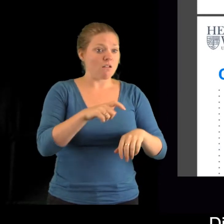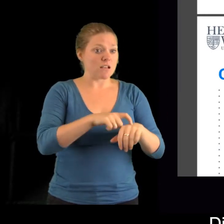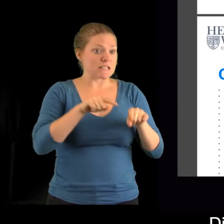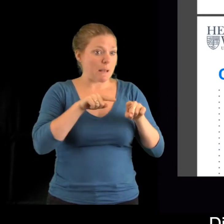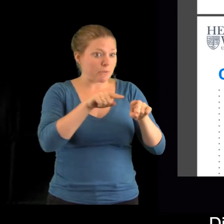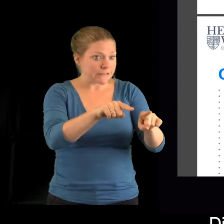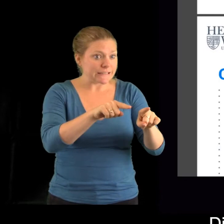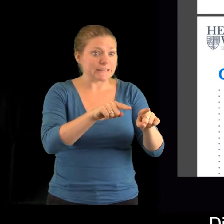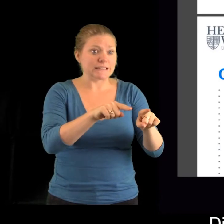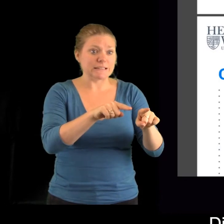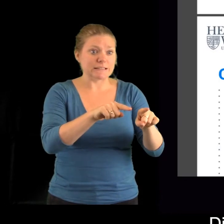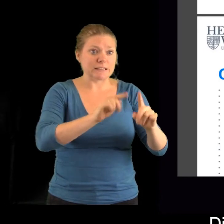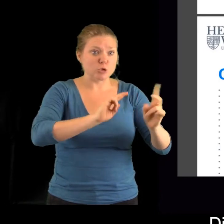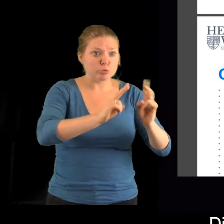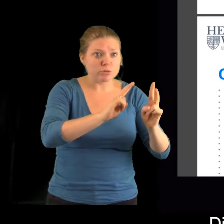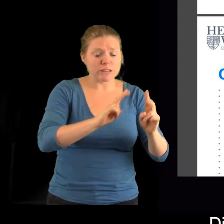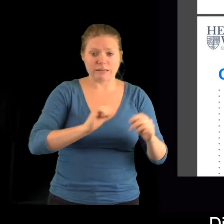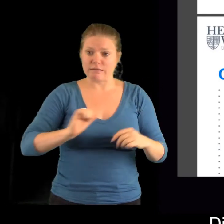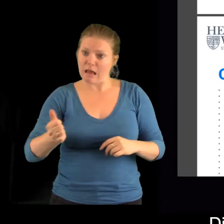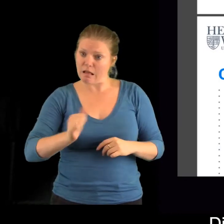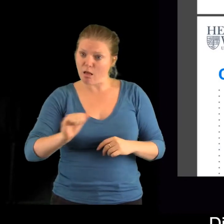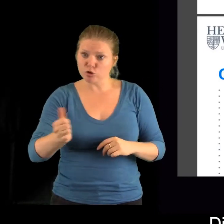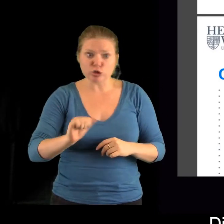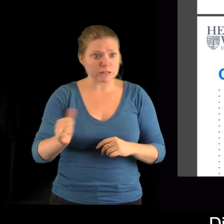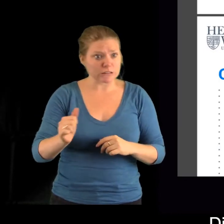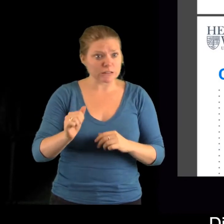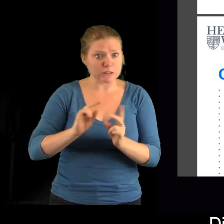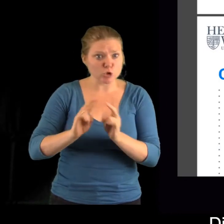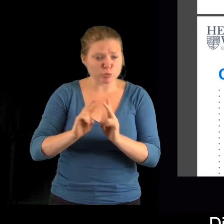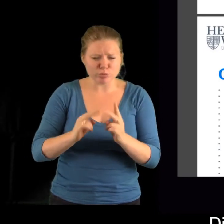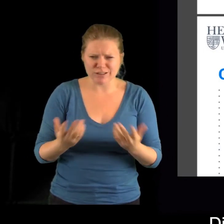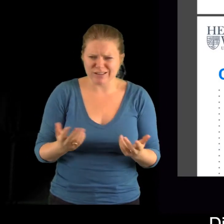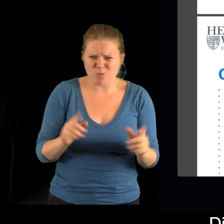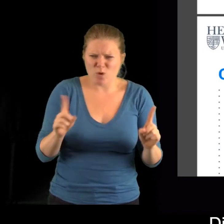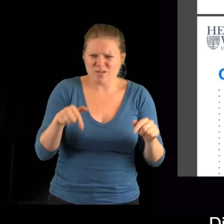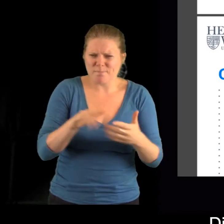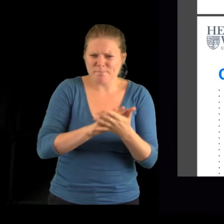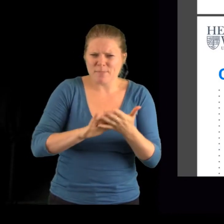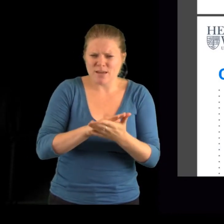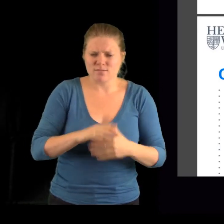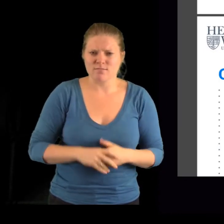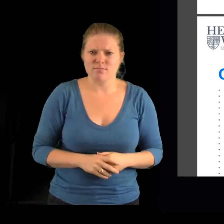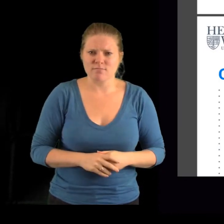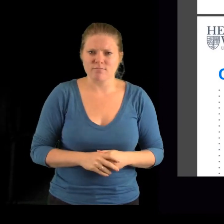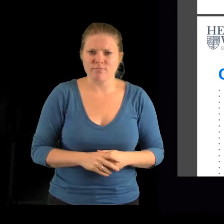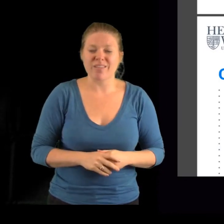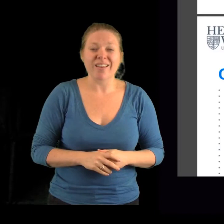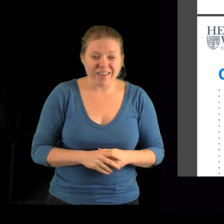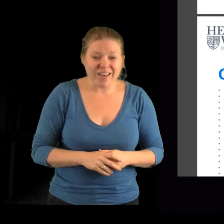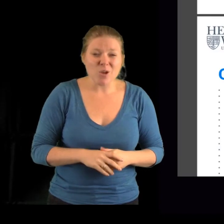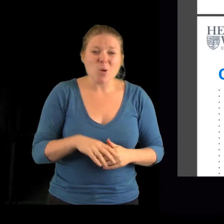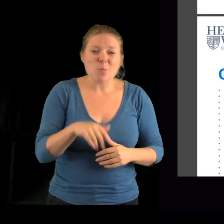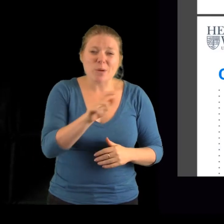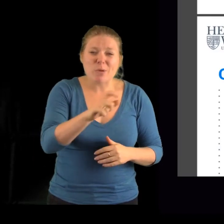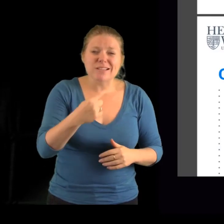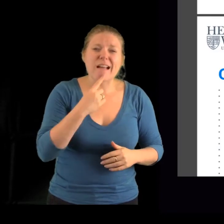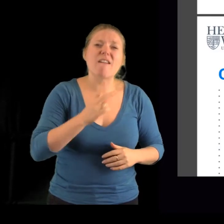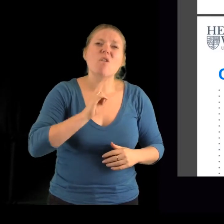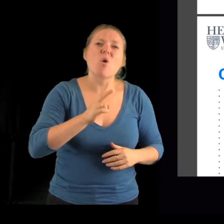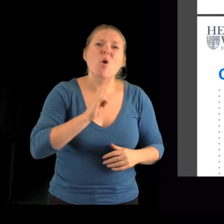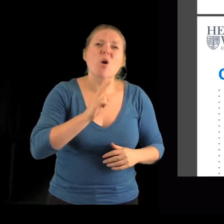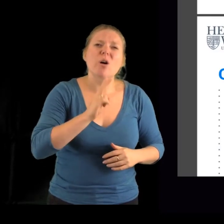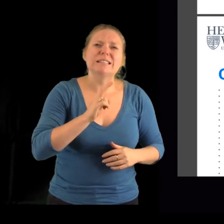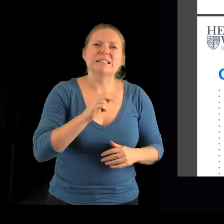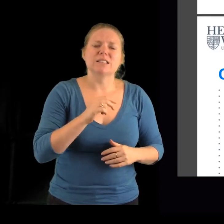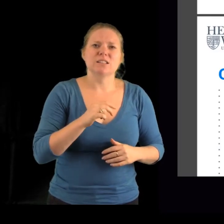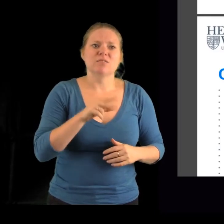we say, we don't say voicing, we say what? Working into English, right? So working into a language, what is that